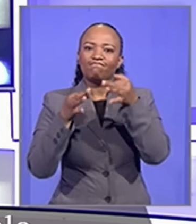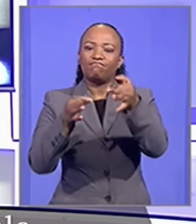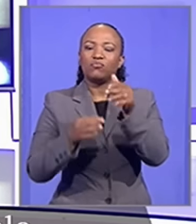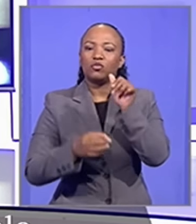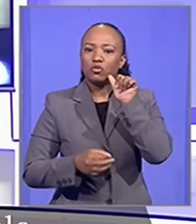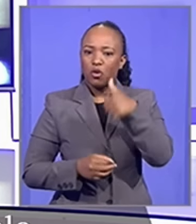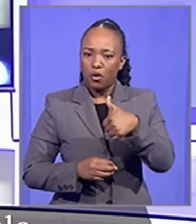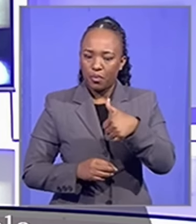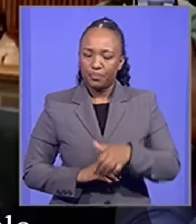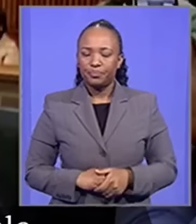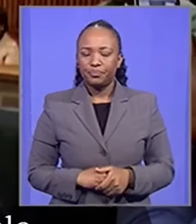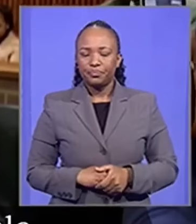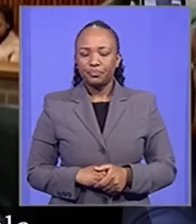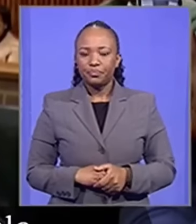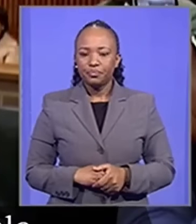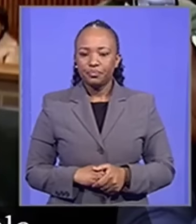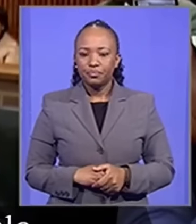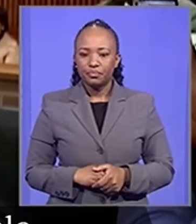hosane.